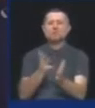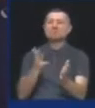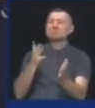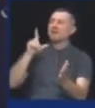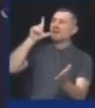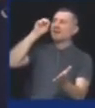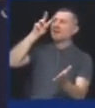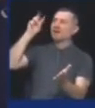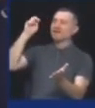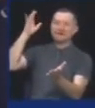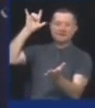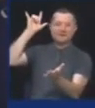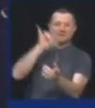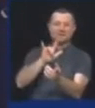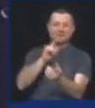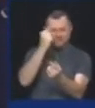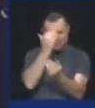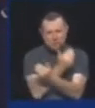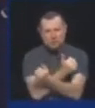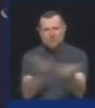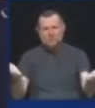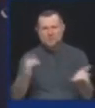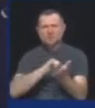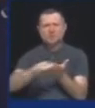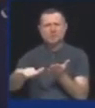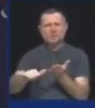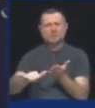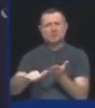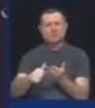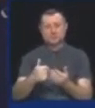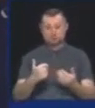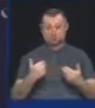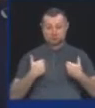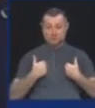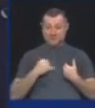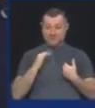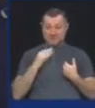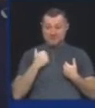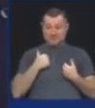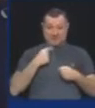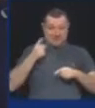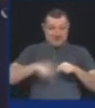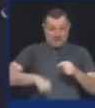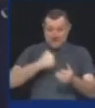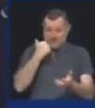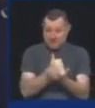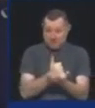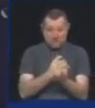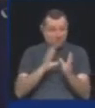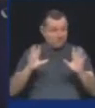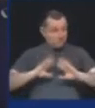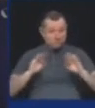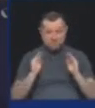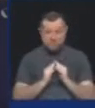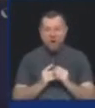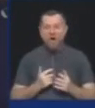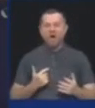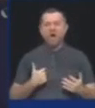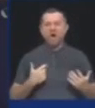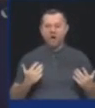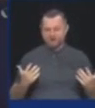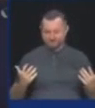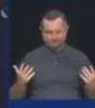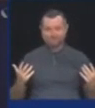Ladies and gentlemen, you need to understand, this family has ruled the roost for a long time.